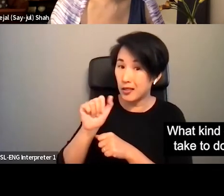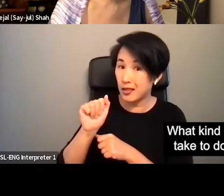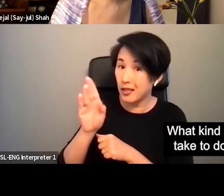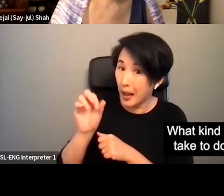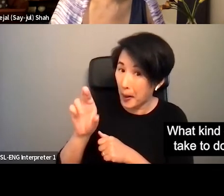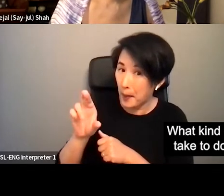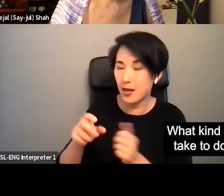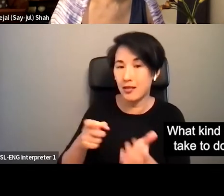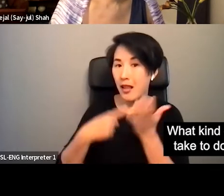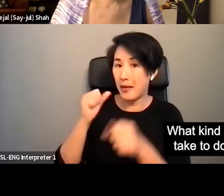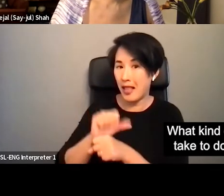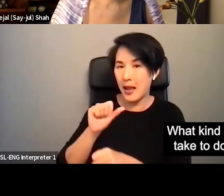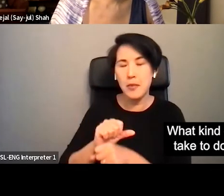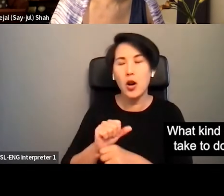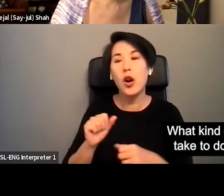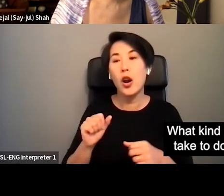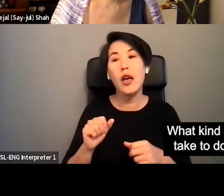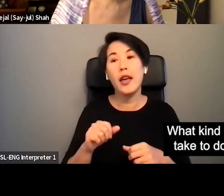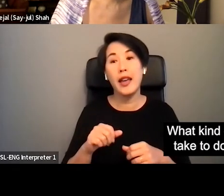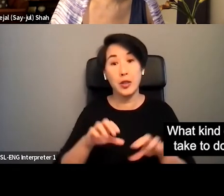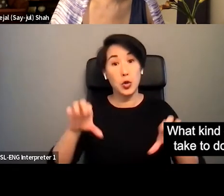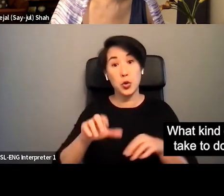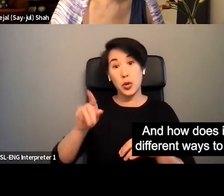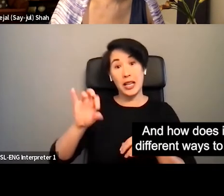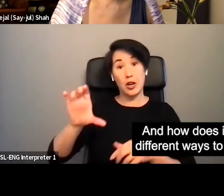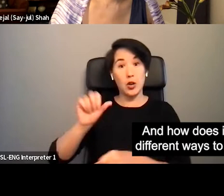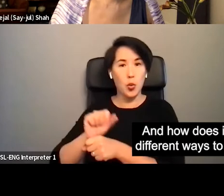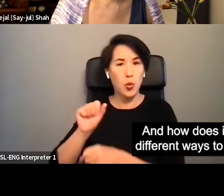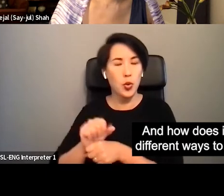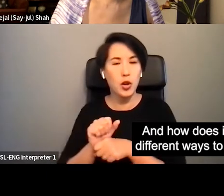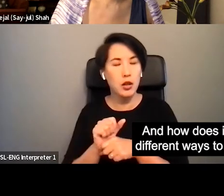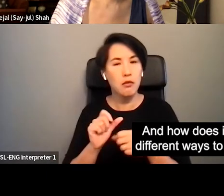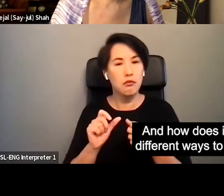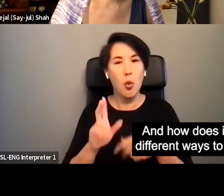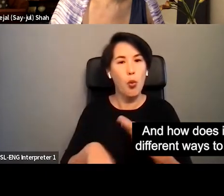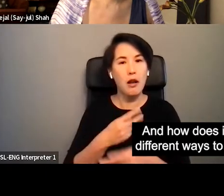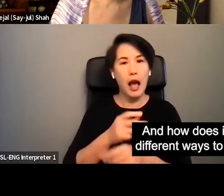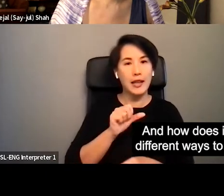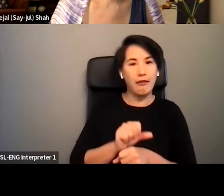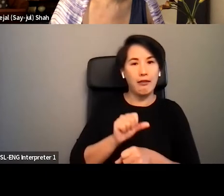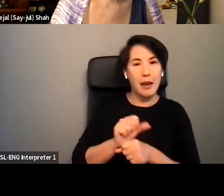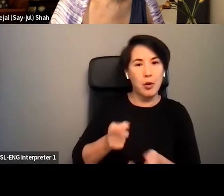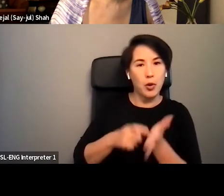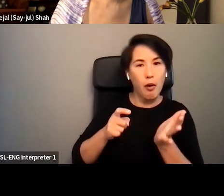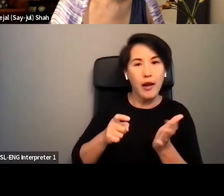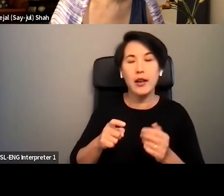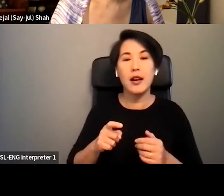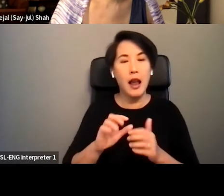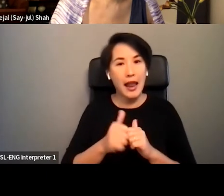What kind of labor does it take to do lyrical work? And how does it make us legible in different ways to different